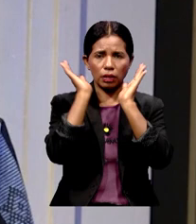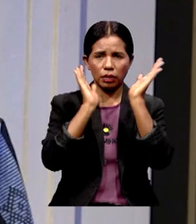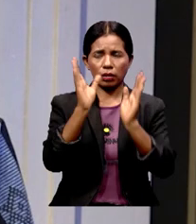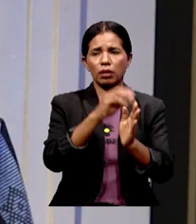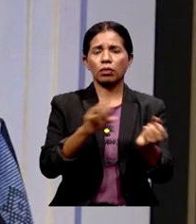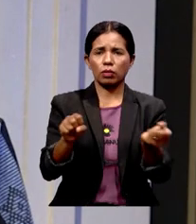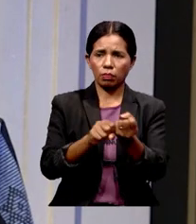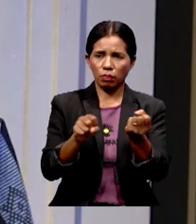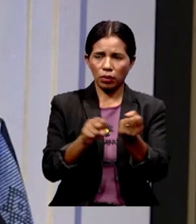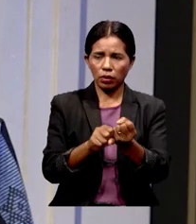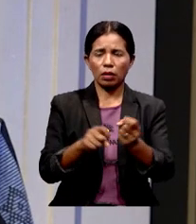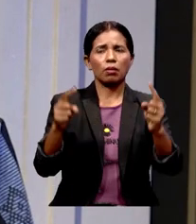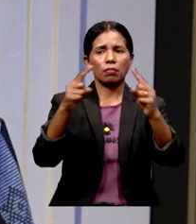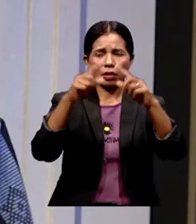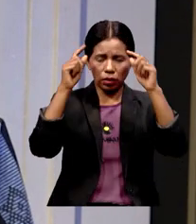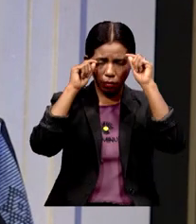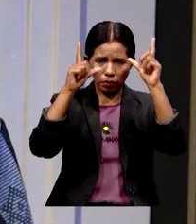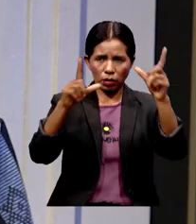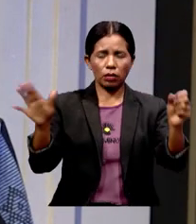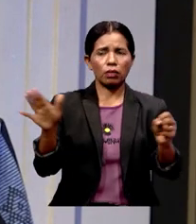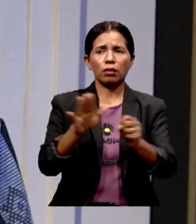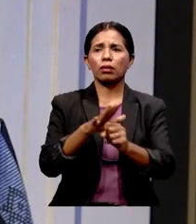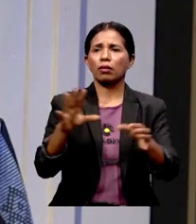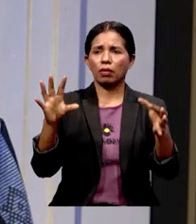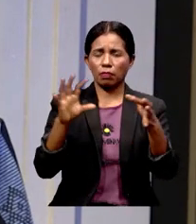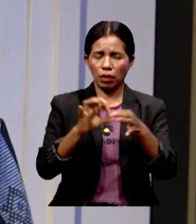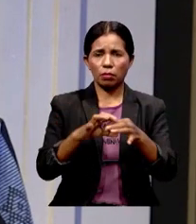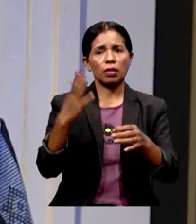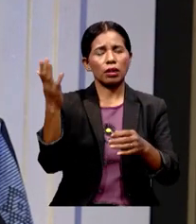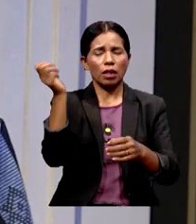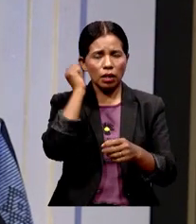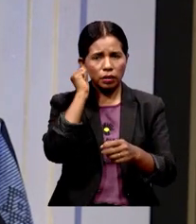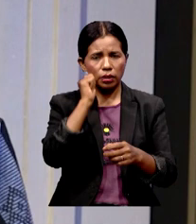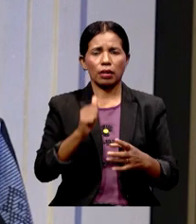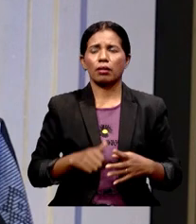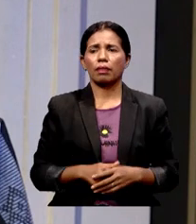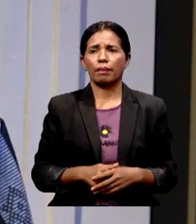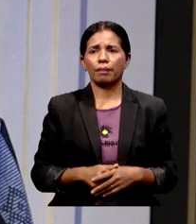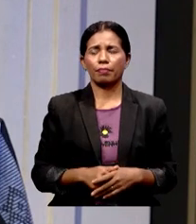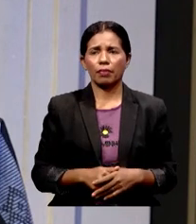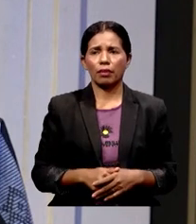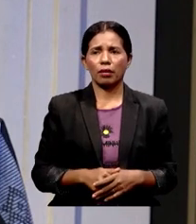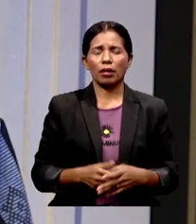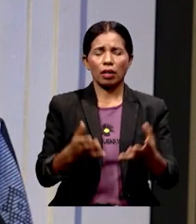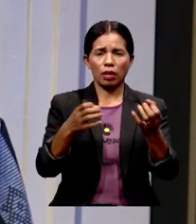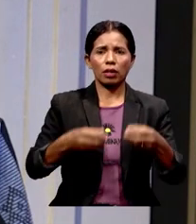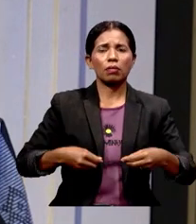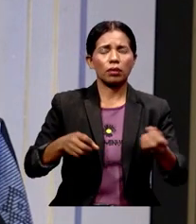support for Timor-Leste's full membership in ASEAN. Since our